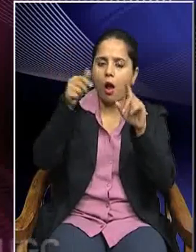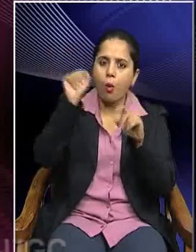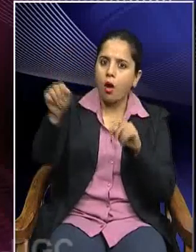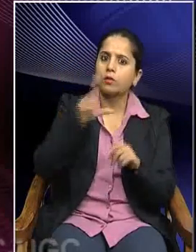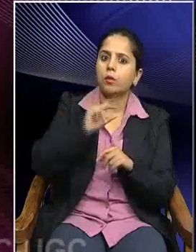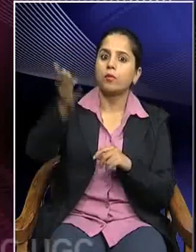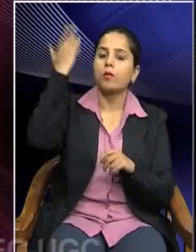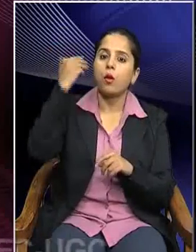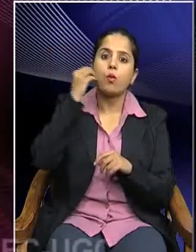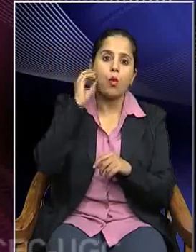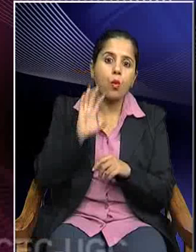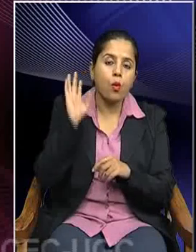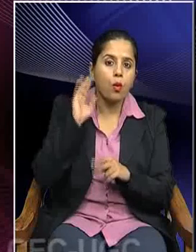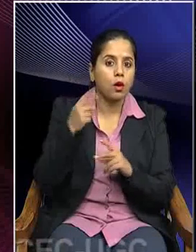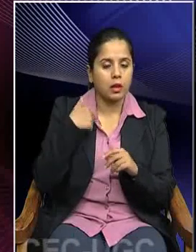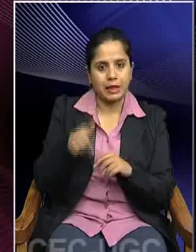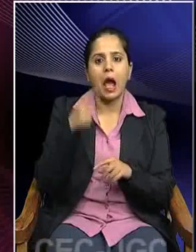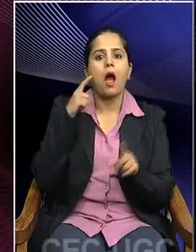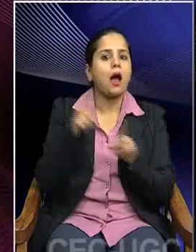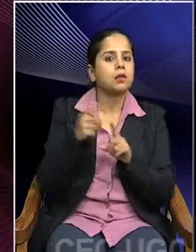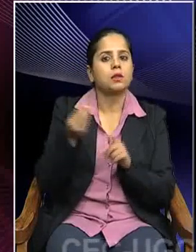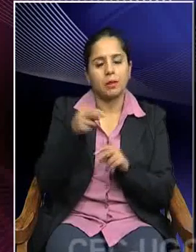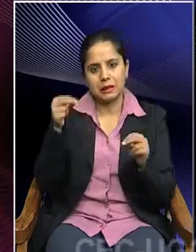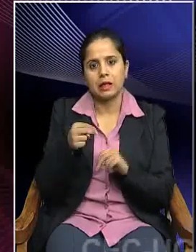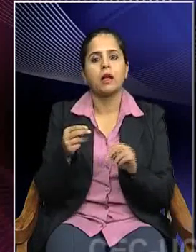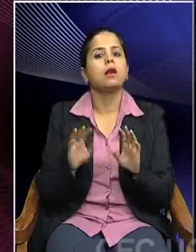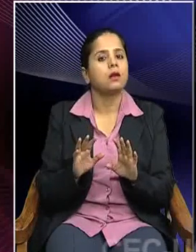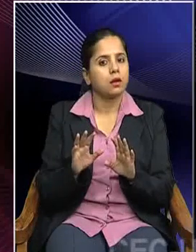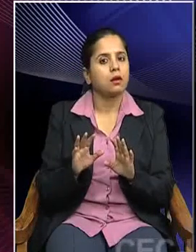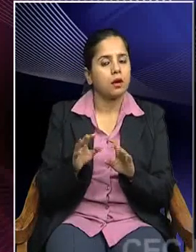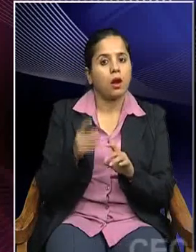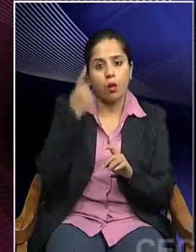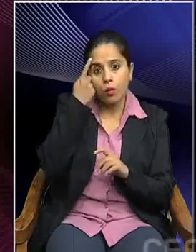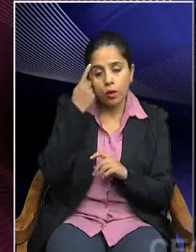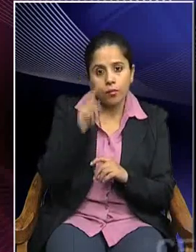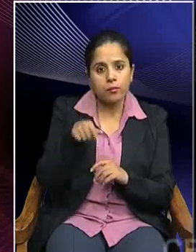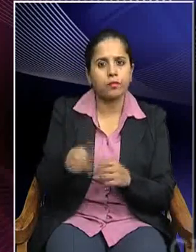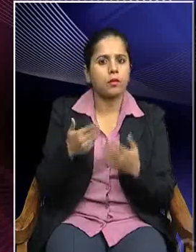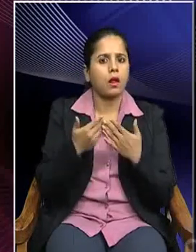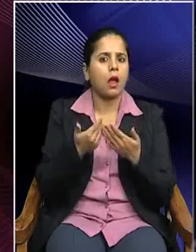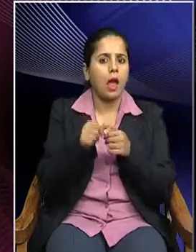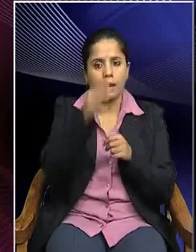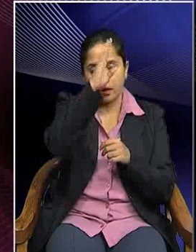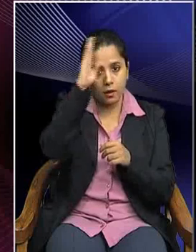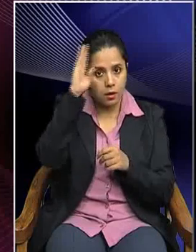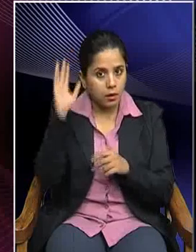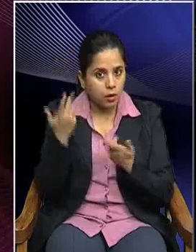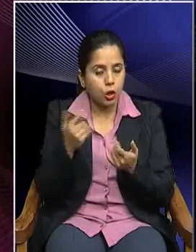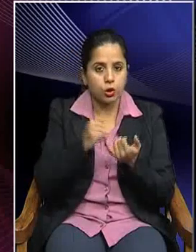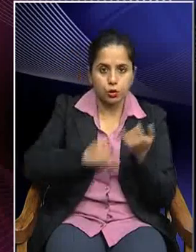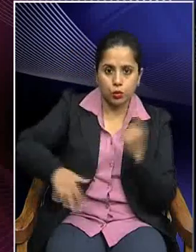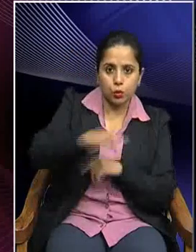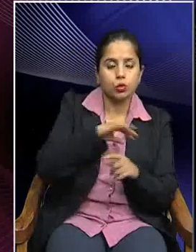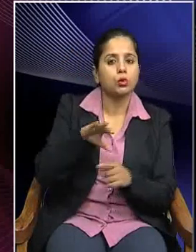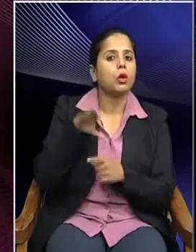we need some identities. We need some kind of academic or social or